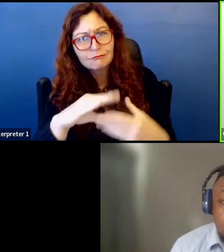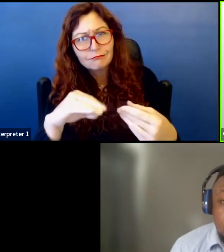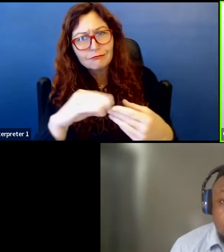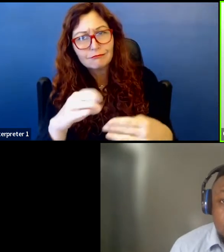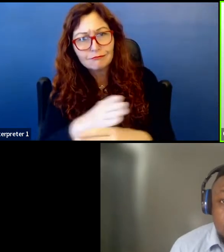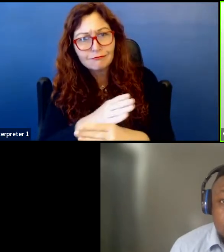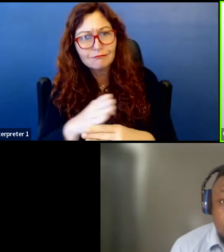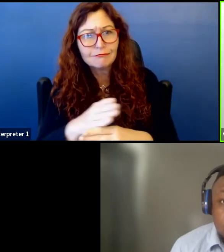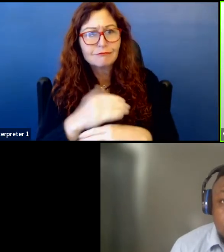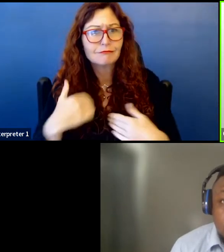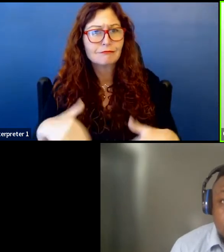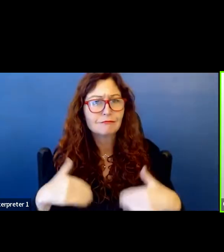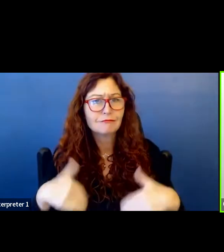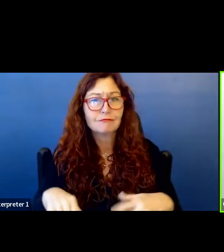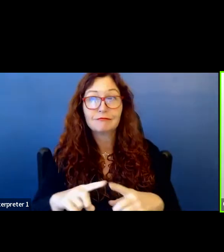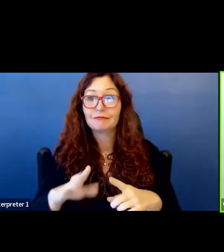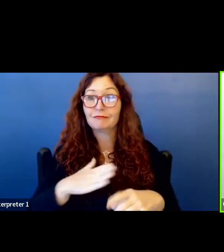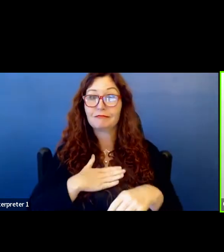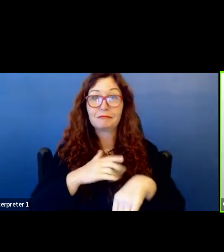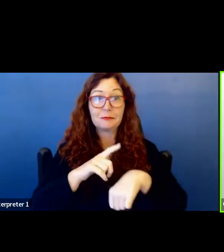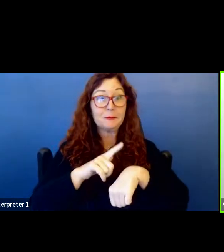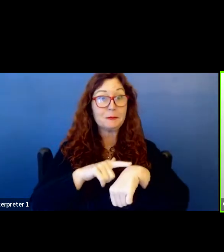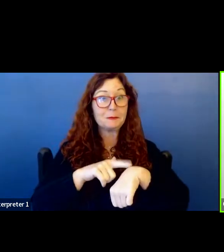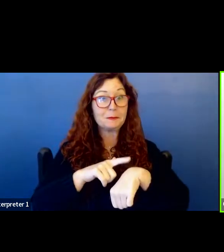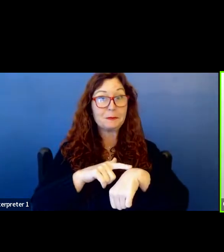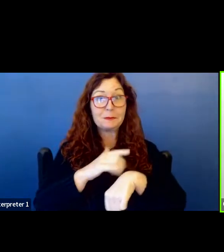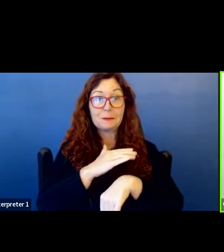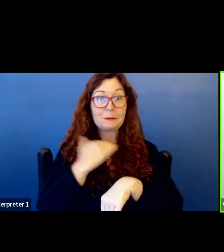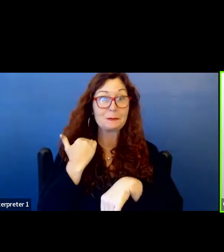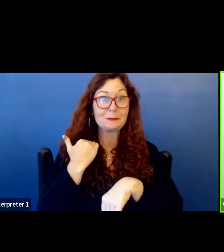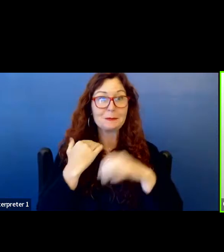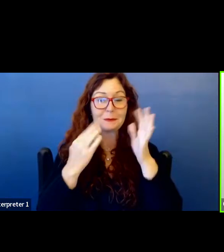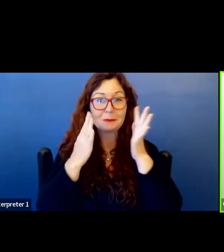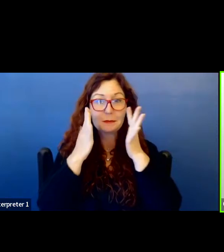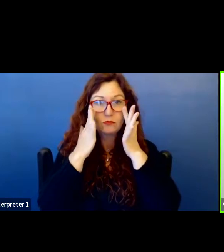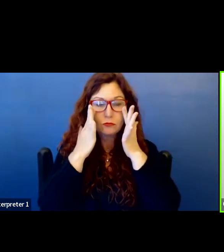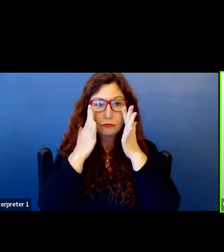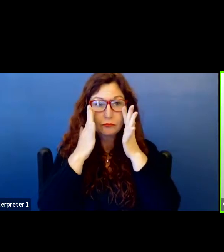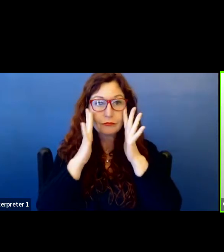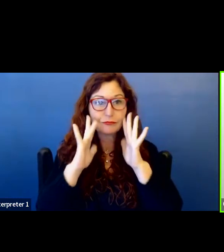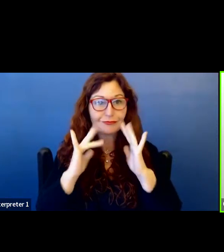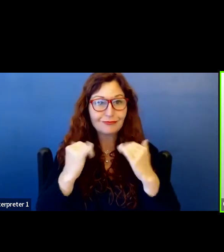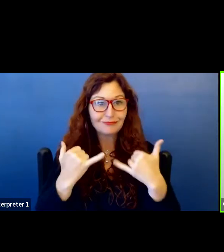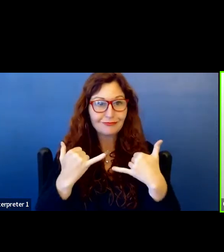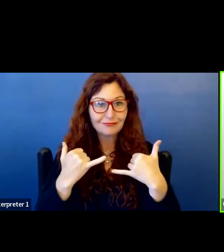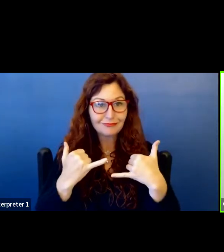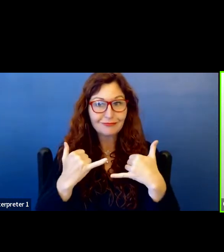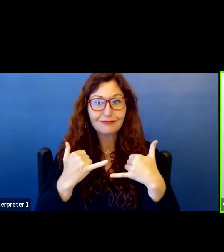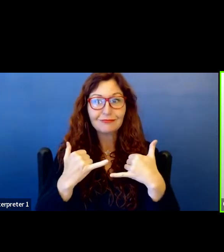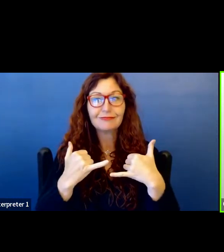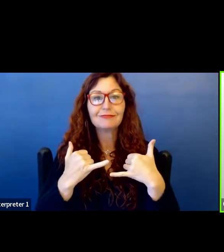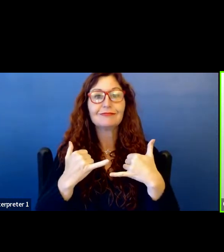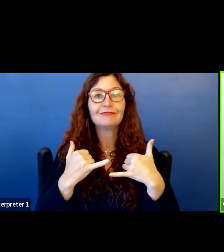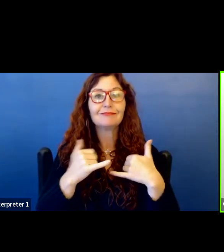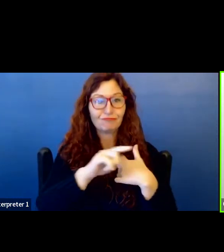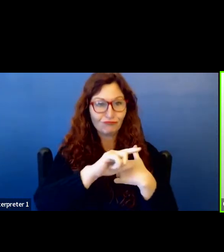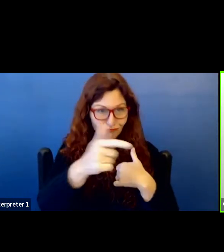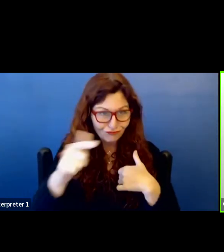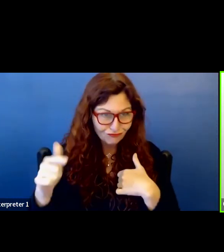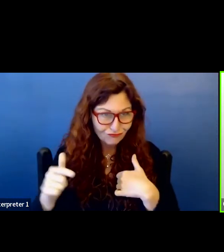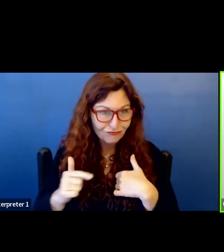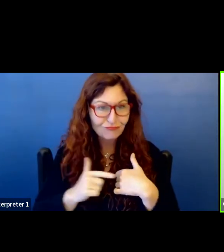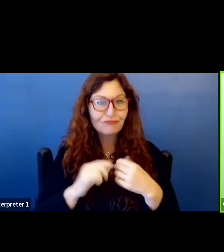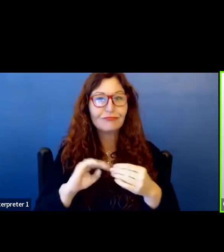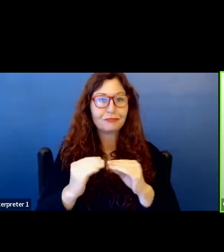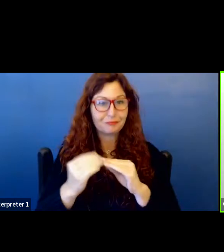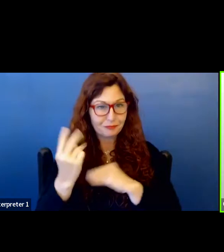believe my time is up um so i think we can go to the second round of questions